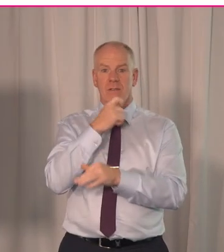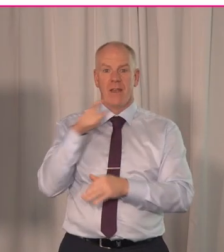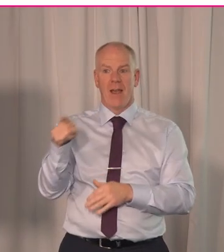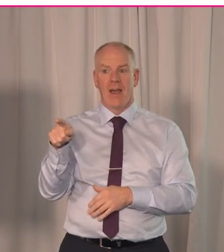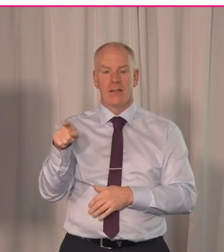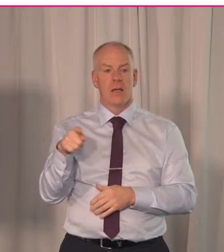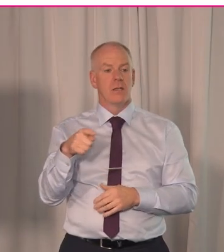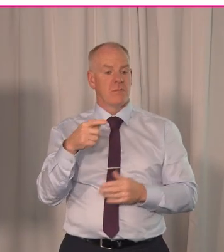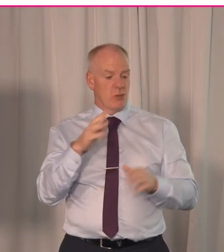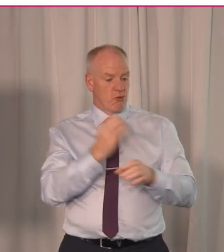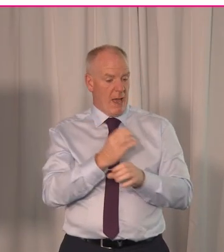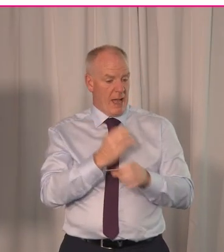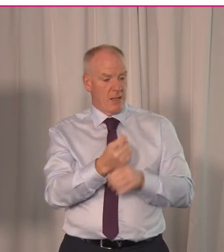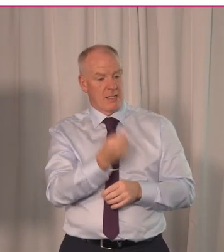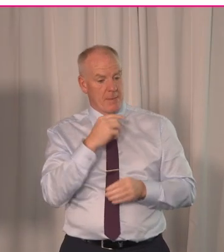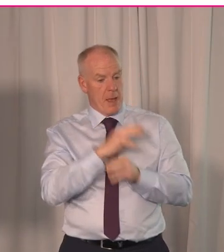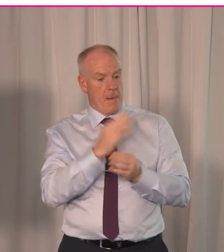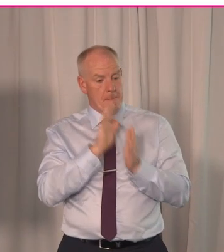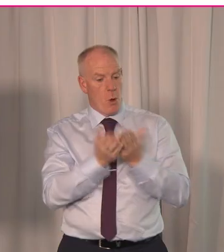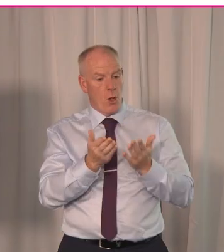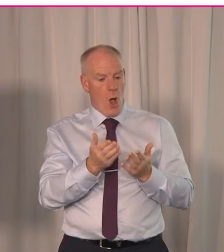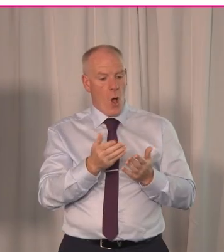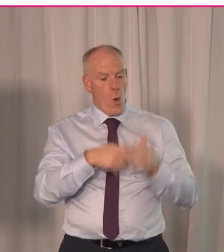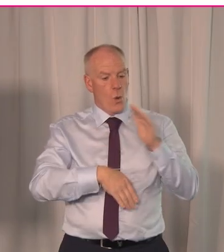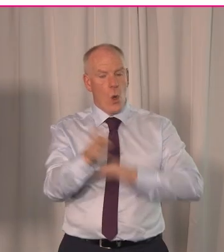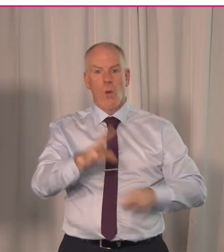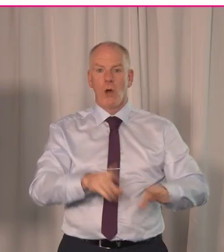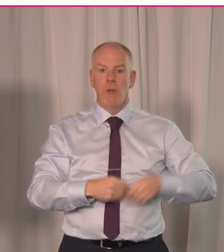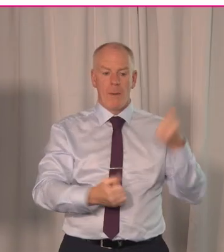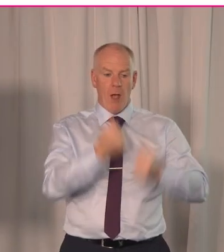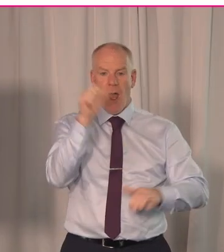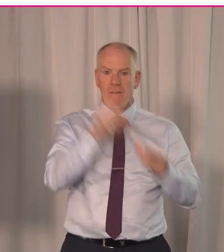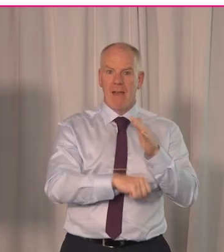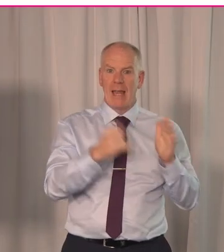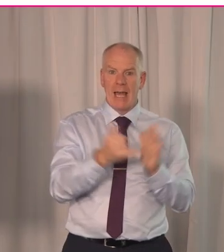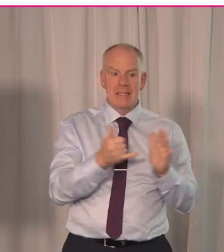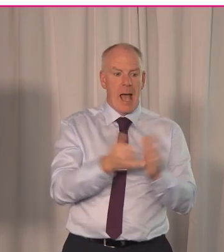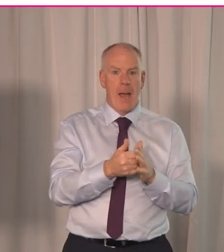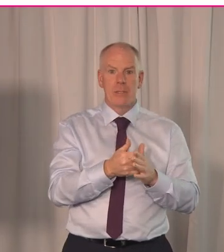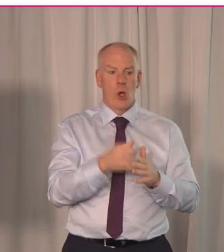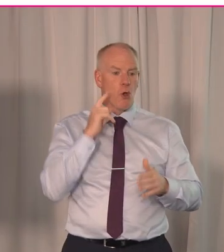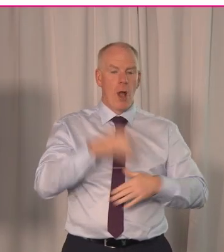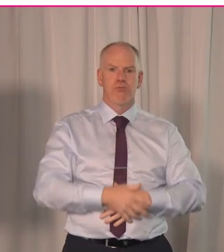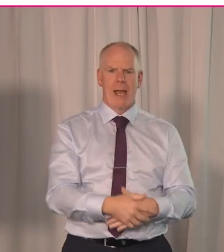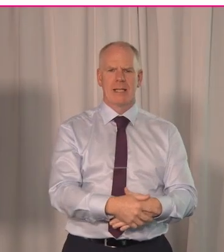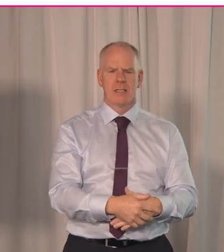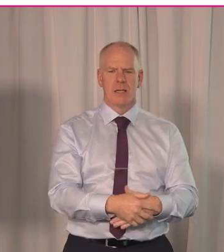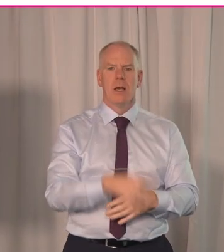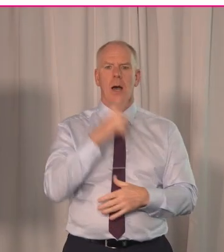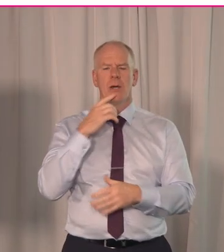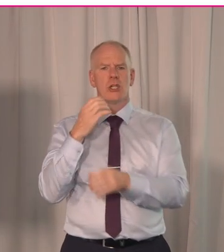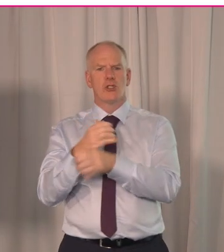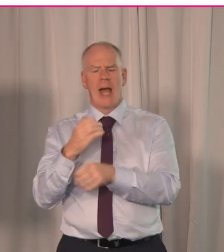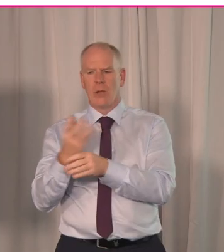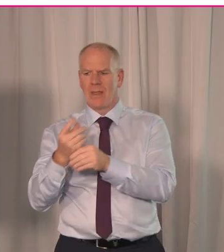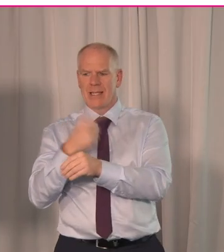have an ordinary child, they're not going to give you a book saying he's going to rob a car and fail all his exams, get a girl pregnant. But for some reason, when you have a child